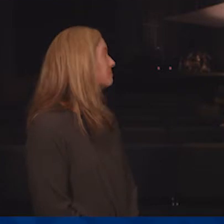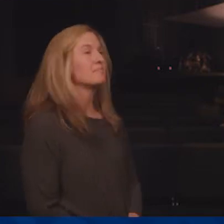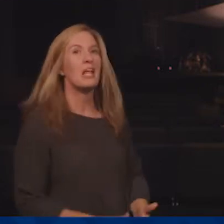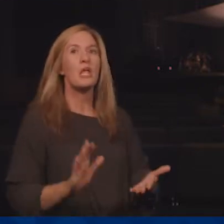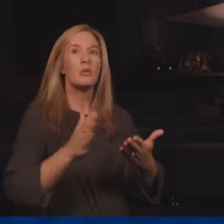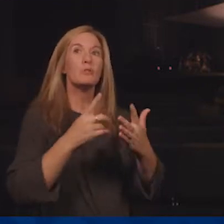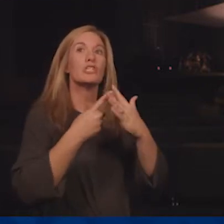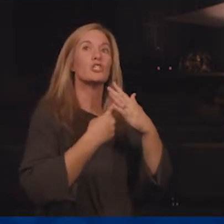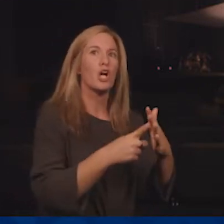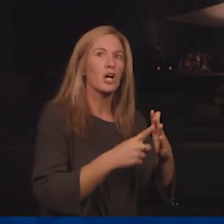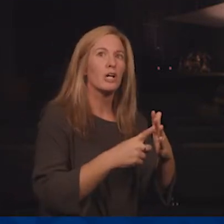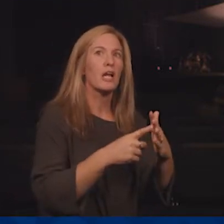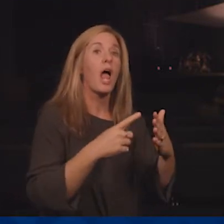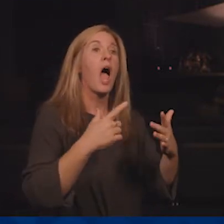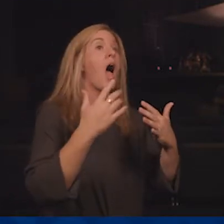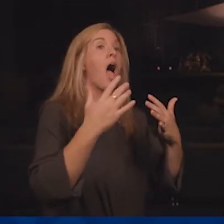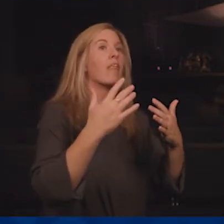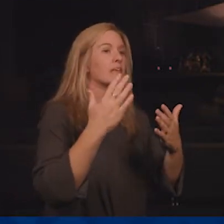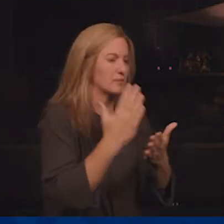Coming, promise.